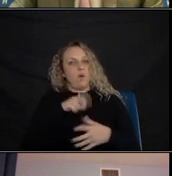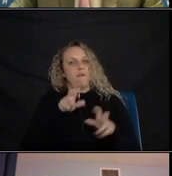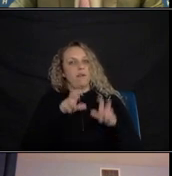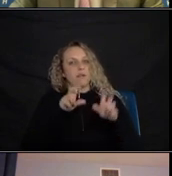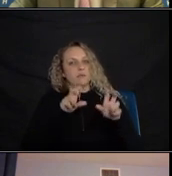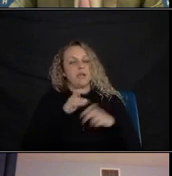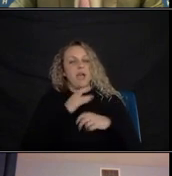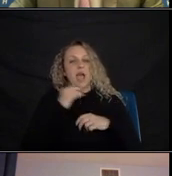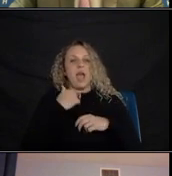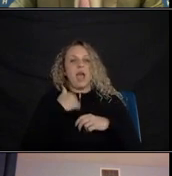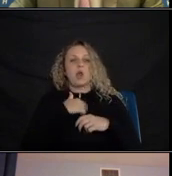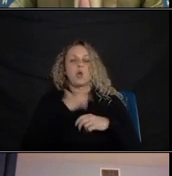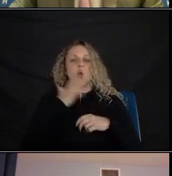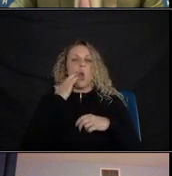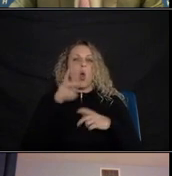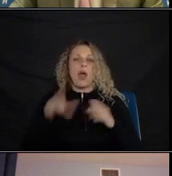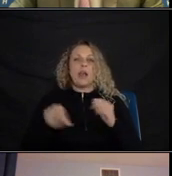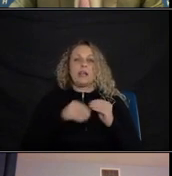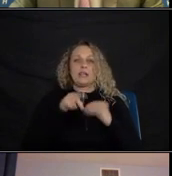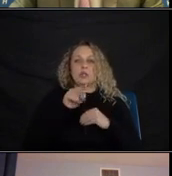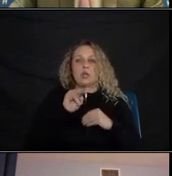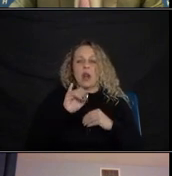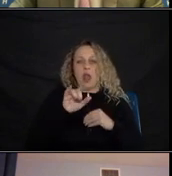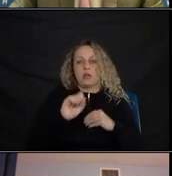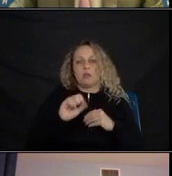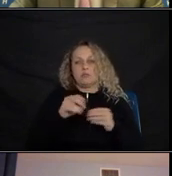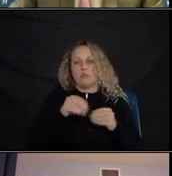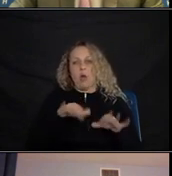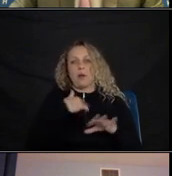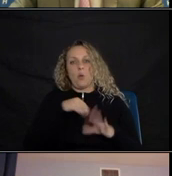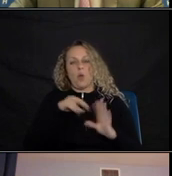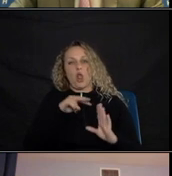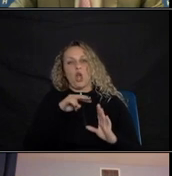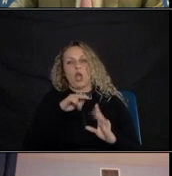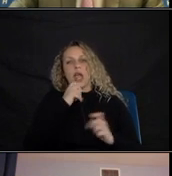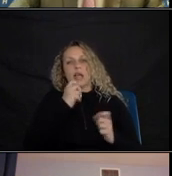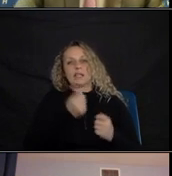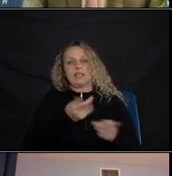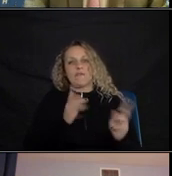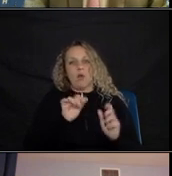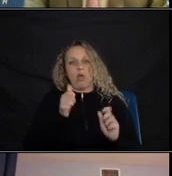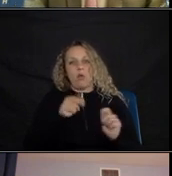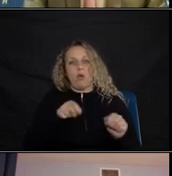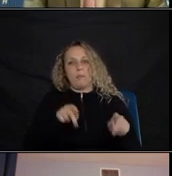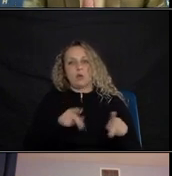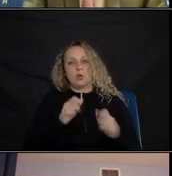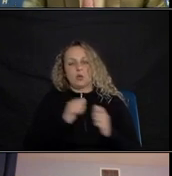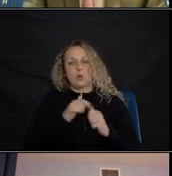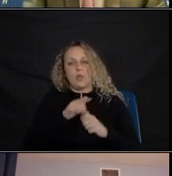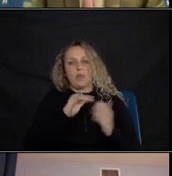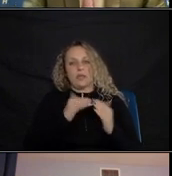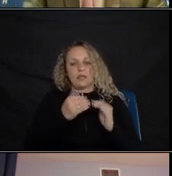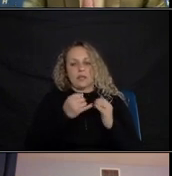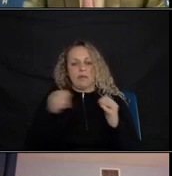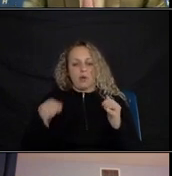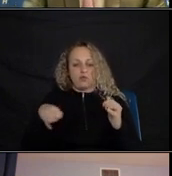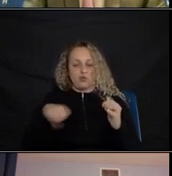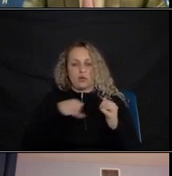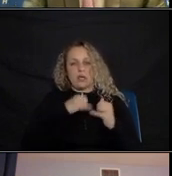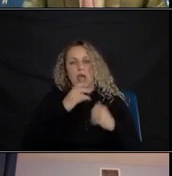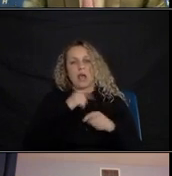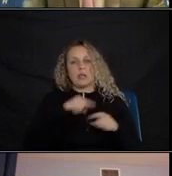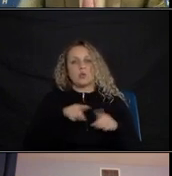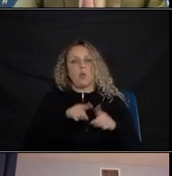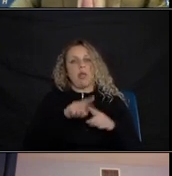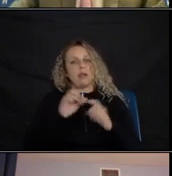investment. And, you know, in addition to the Nichols property, we're looking at actually several other opportunities within the city boundary, as